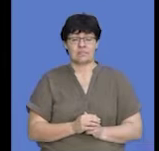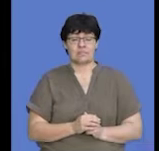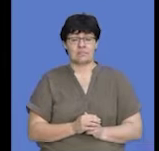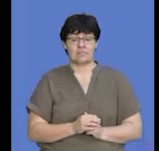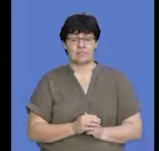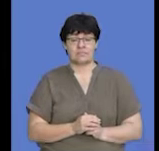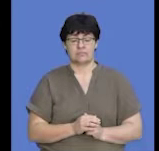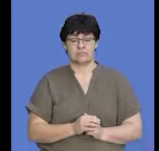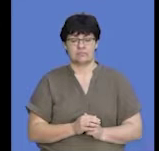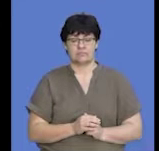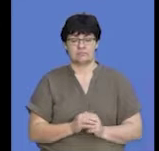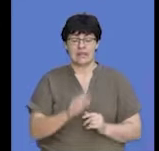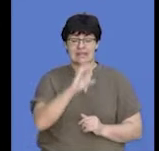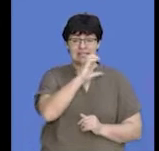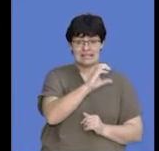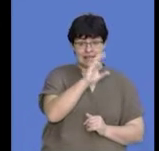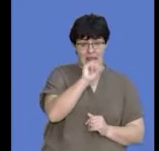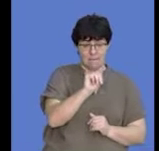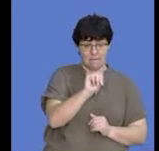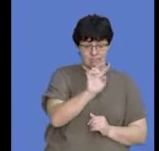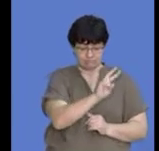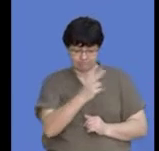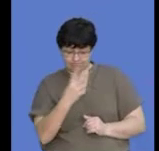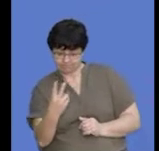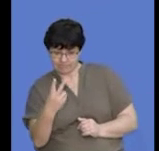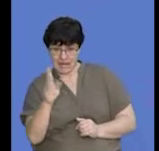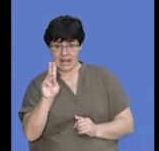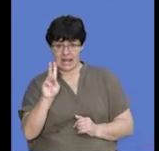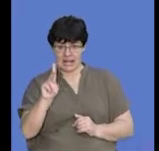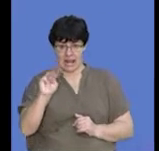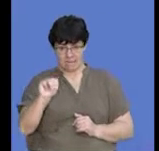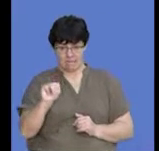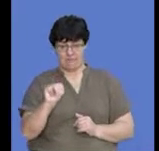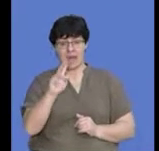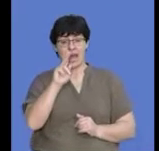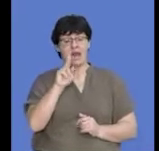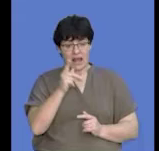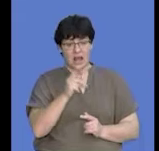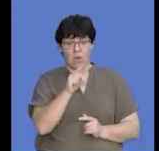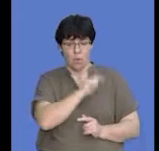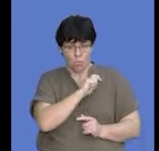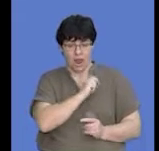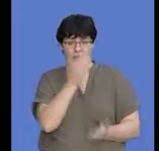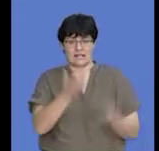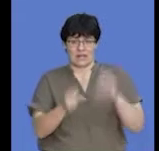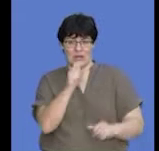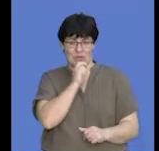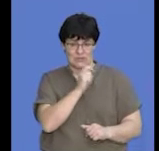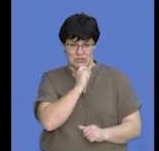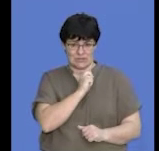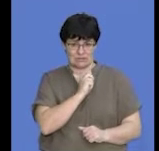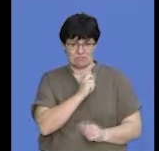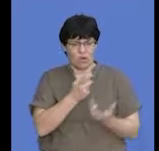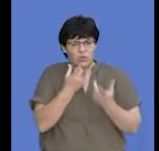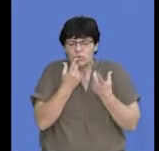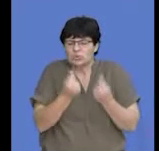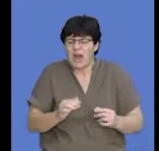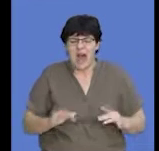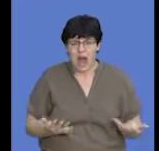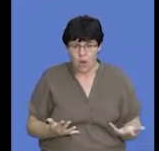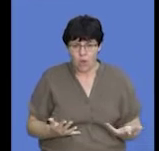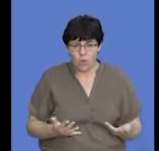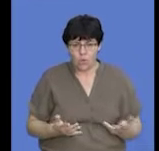to convert centimeters to kilometers. In order to do this, we multiply